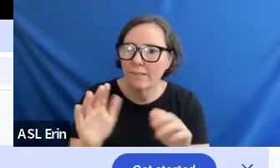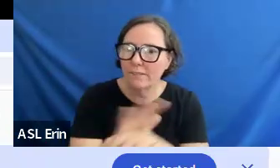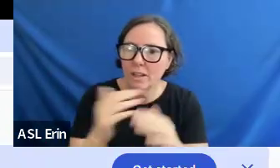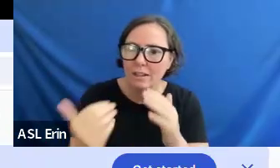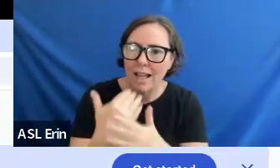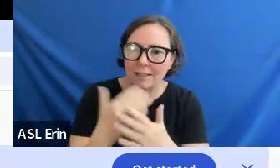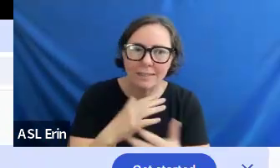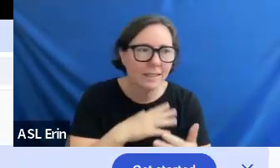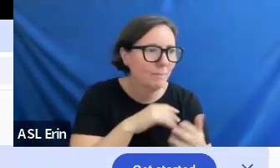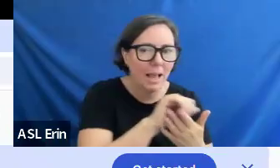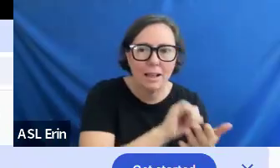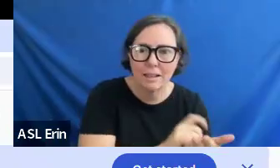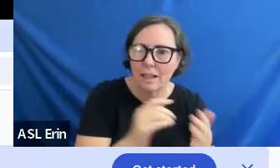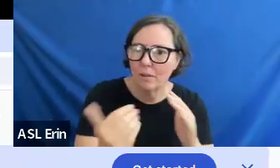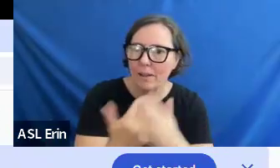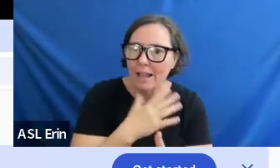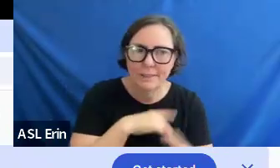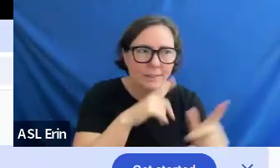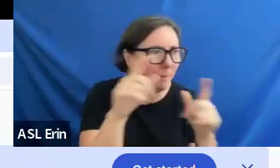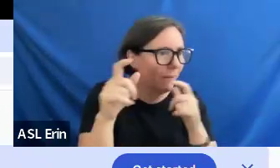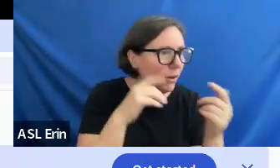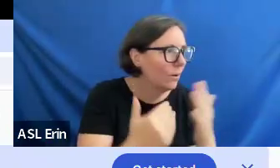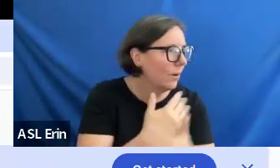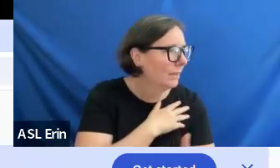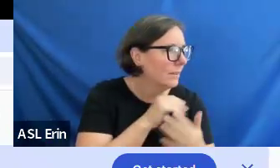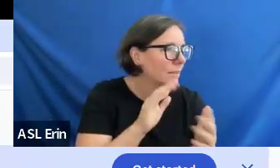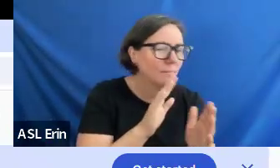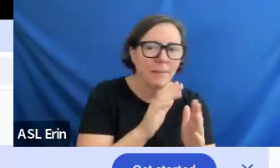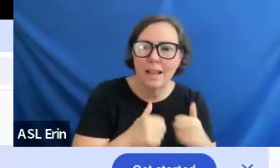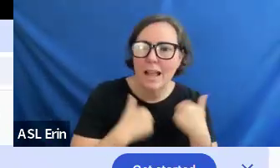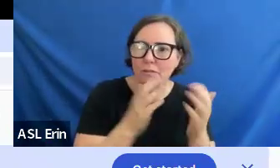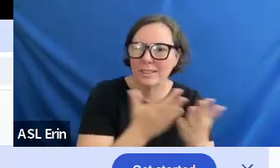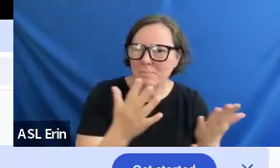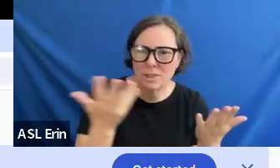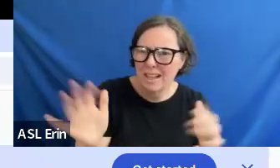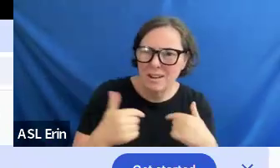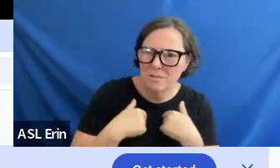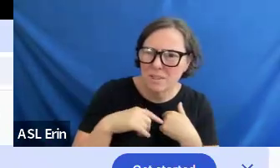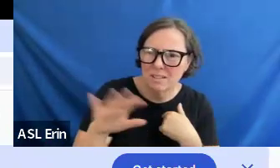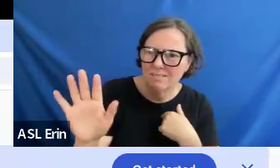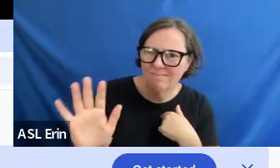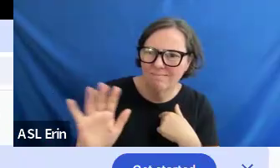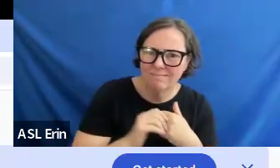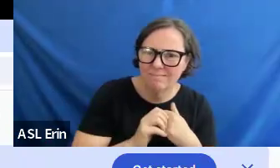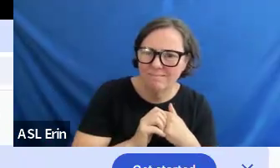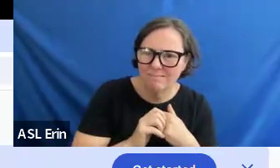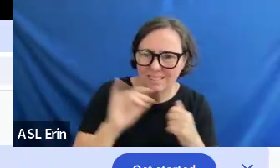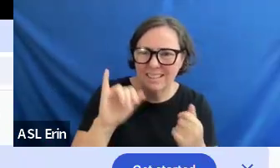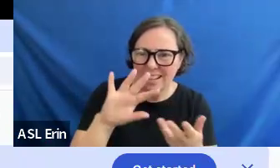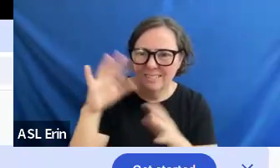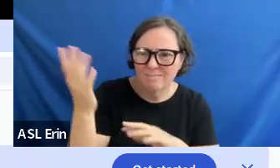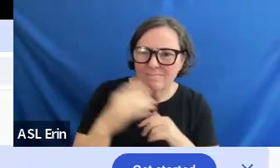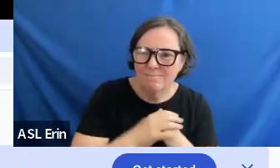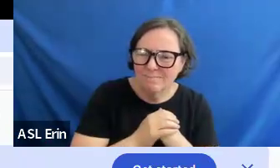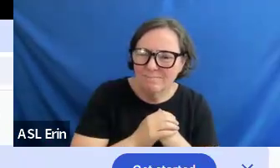access to an account that you didn't mean to? Kind of, that's kind of disastrous.